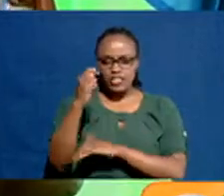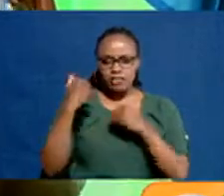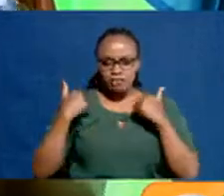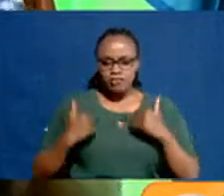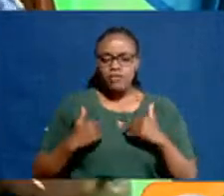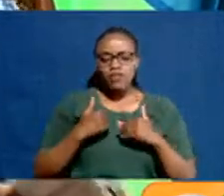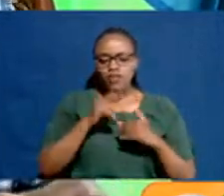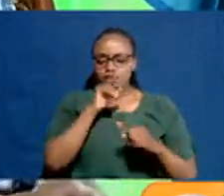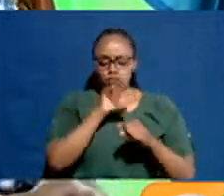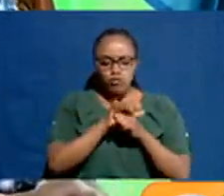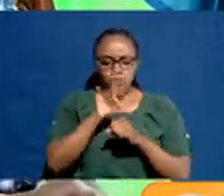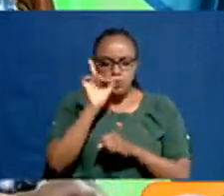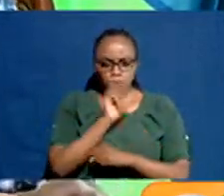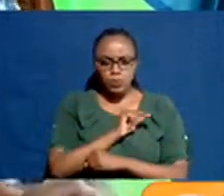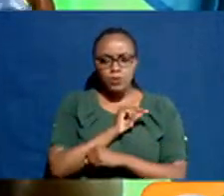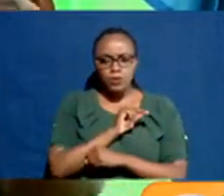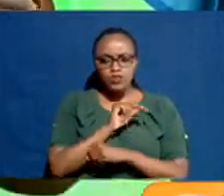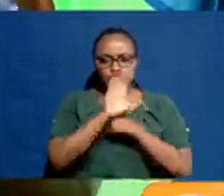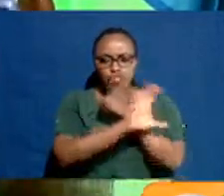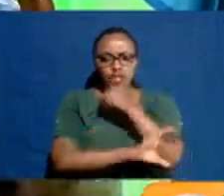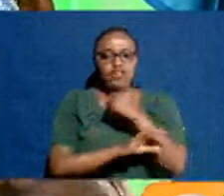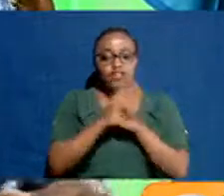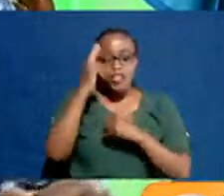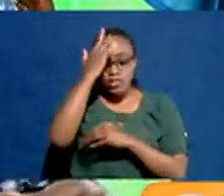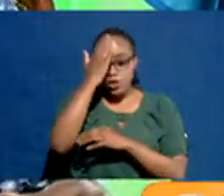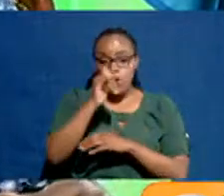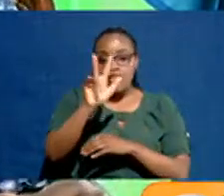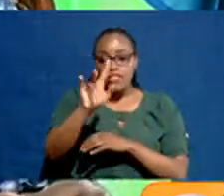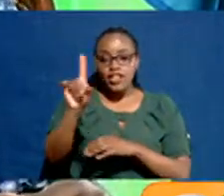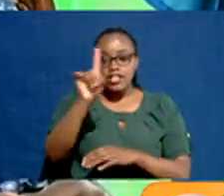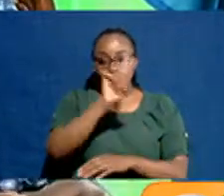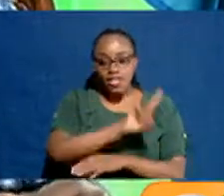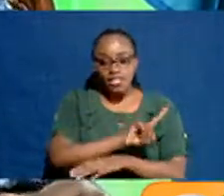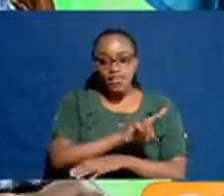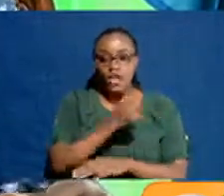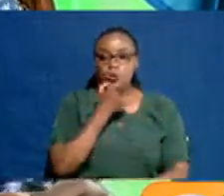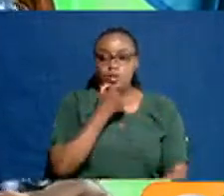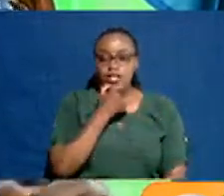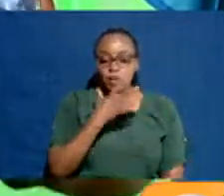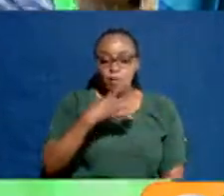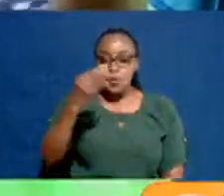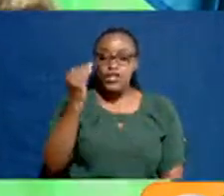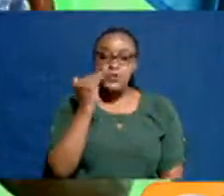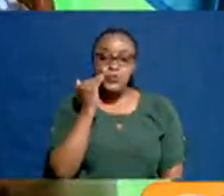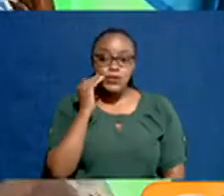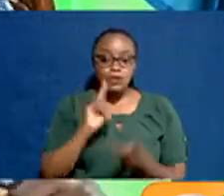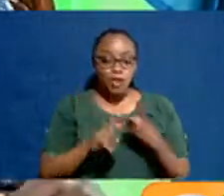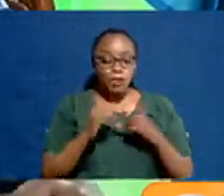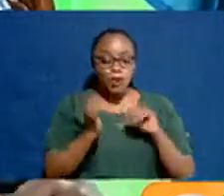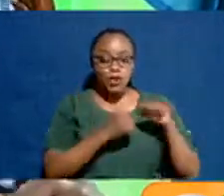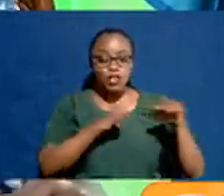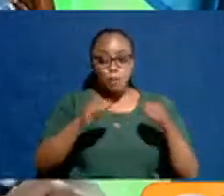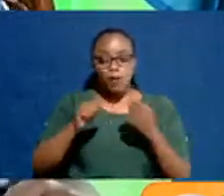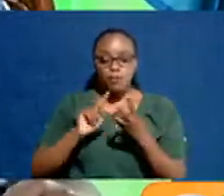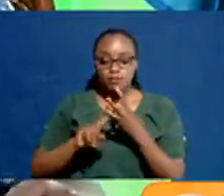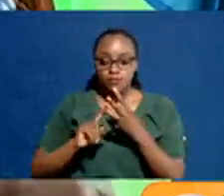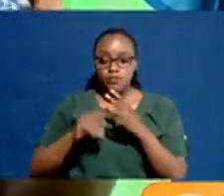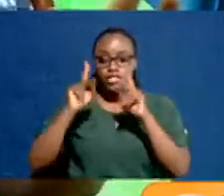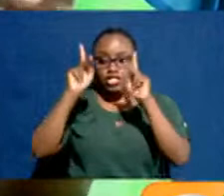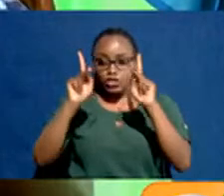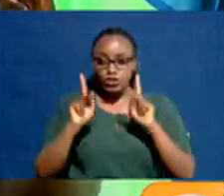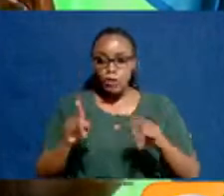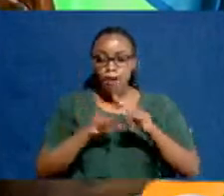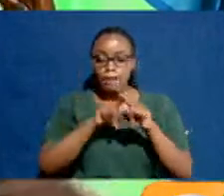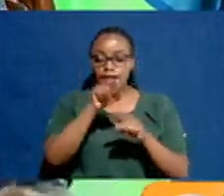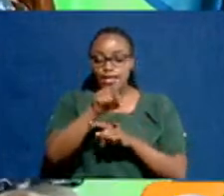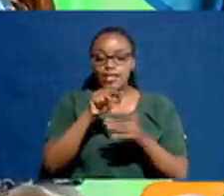an oath of office to serve the whole country. That is why I spent 3 days in Luo Nyanza. I was in Siaya. I was in Homa Bay. I was in Kisumu. But that